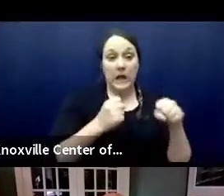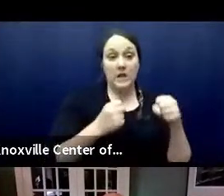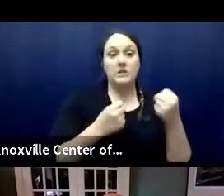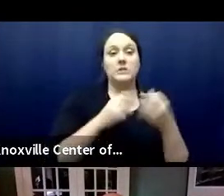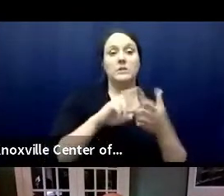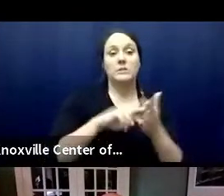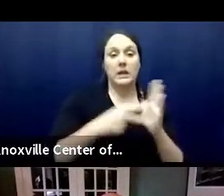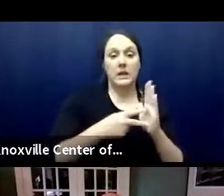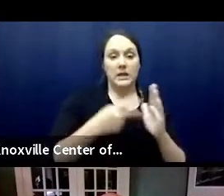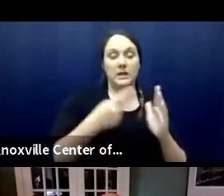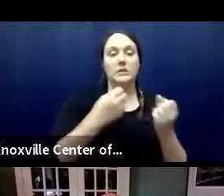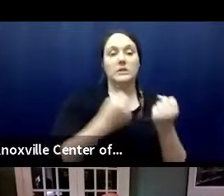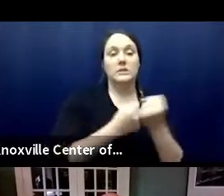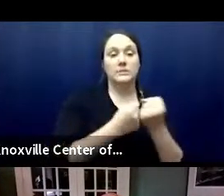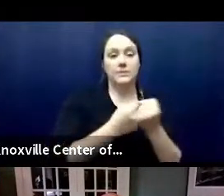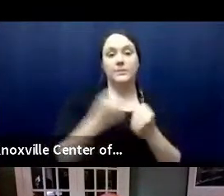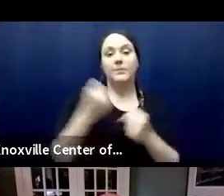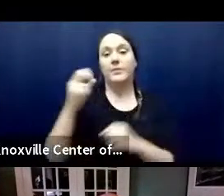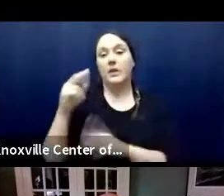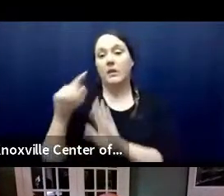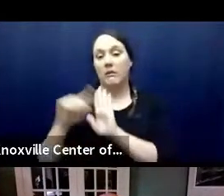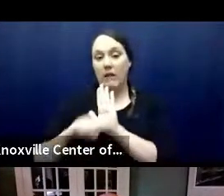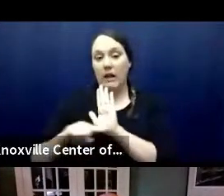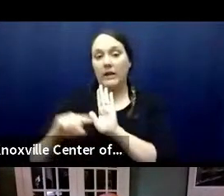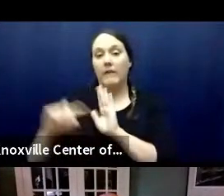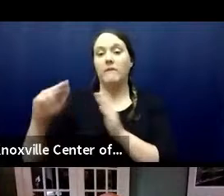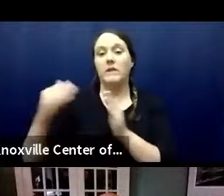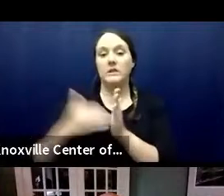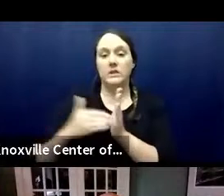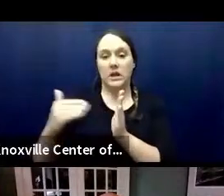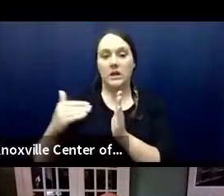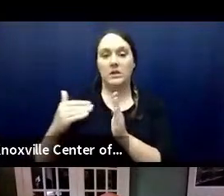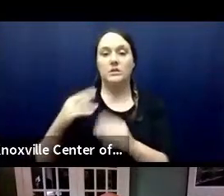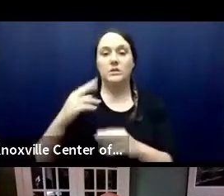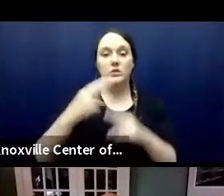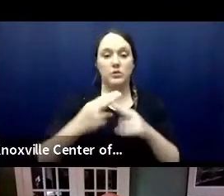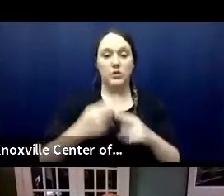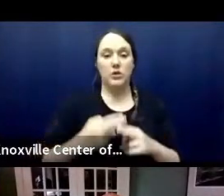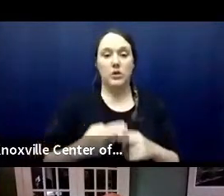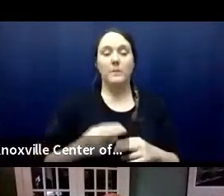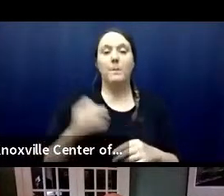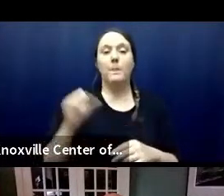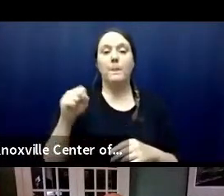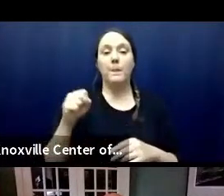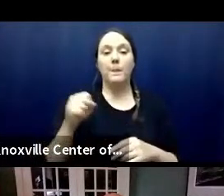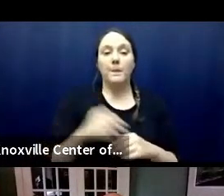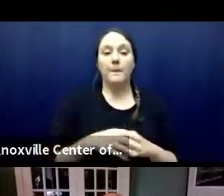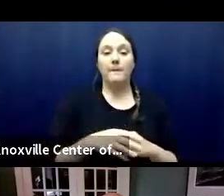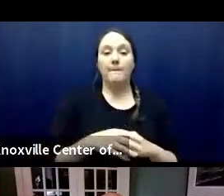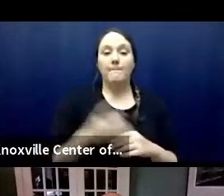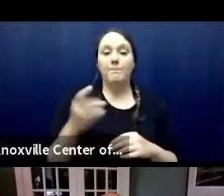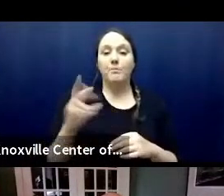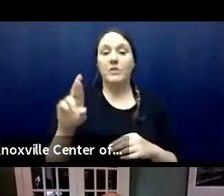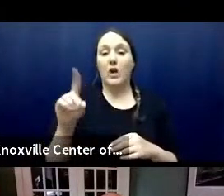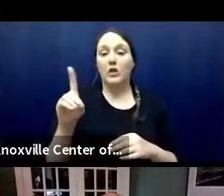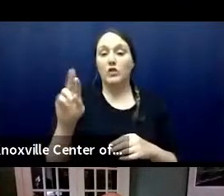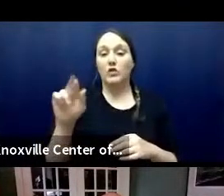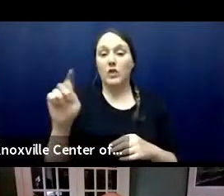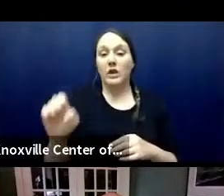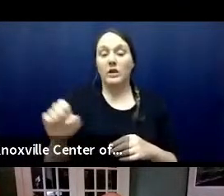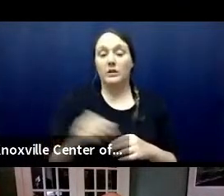it, negative against. And we need a roll call vote. Yes, Dr. And Drake.